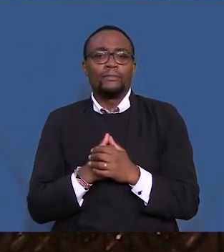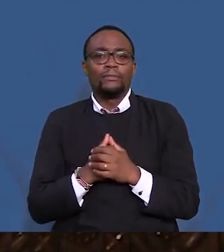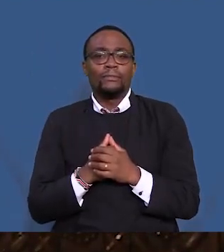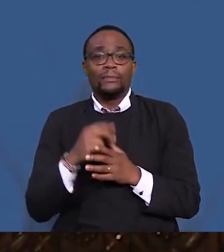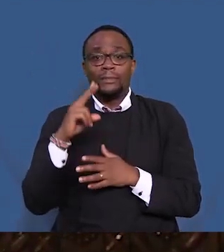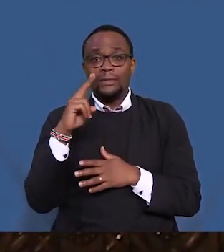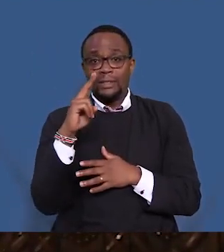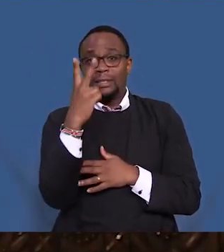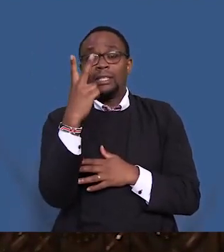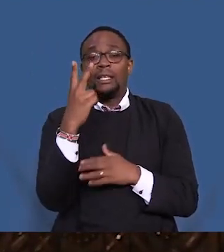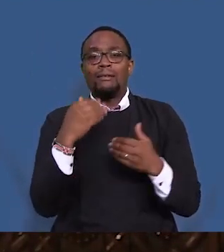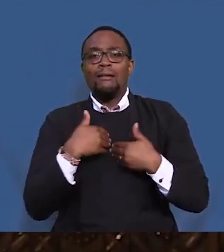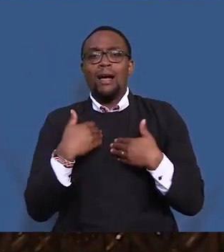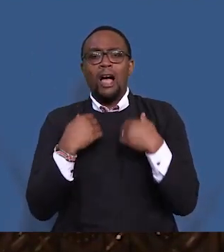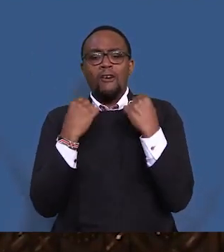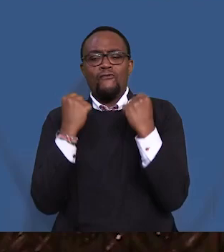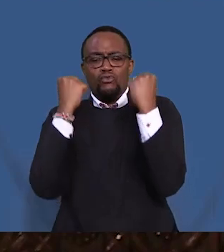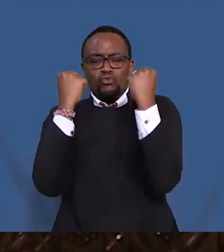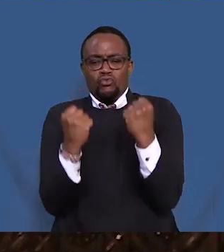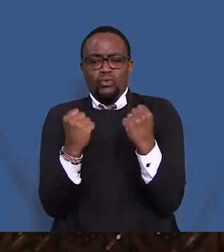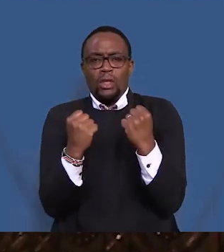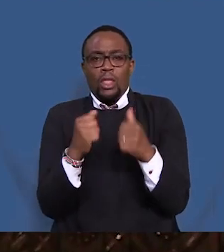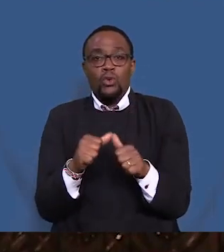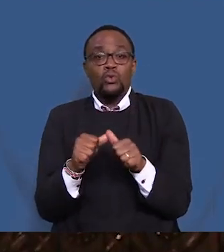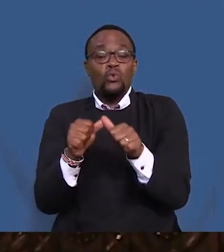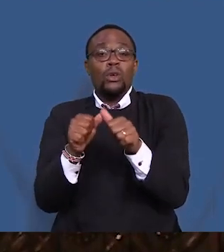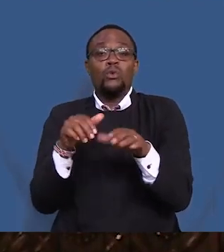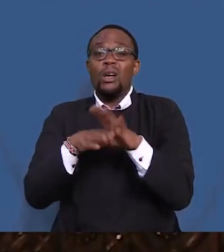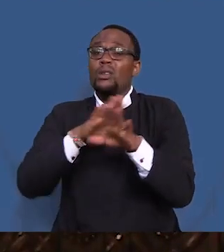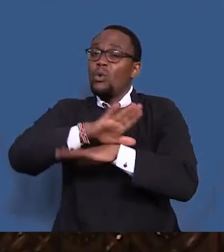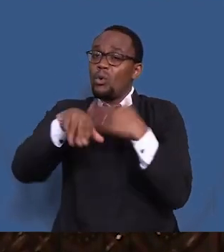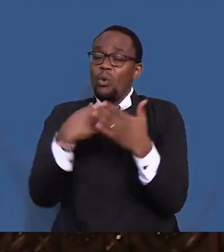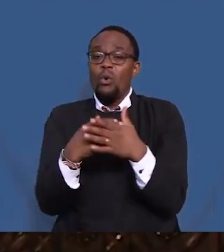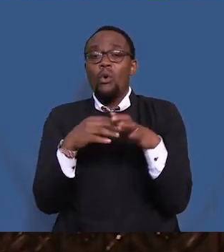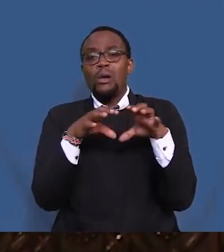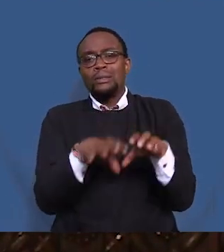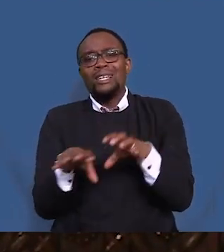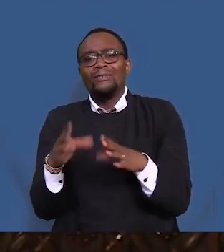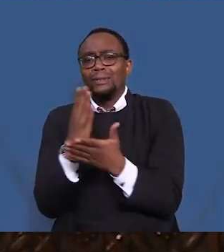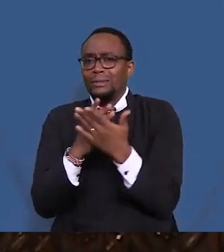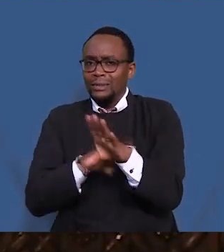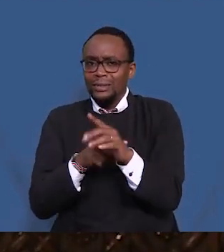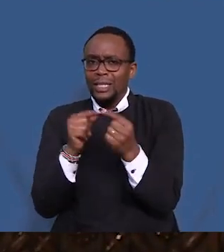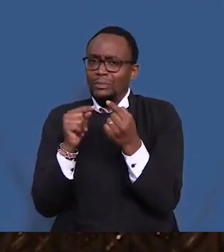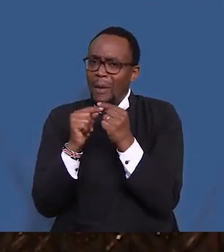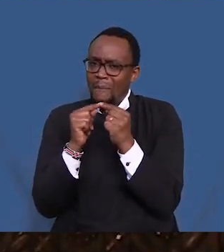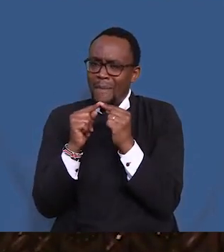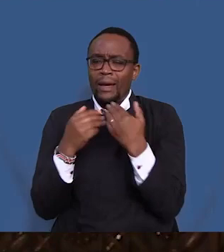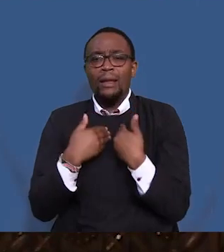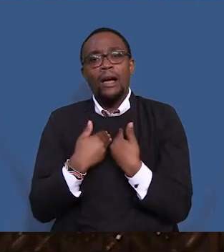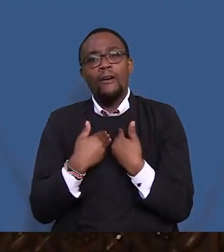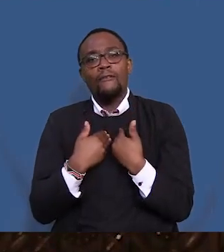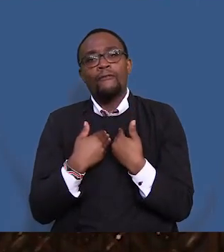And number two, have the strength to endure no matter how painful it is. Let me conclude by saying